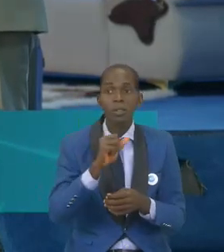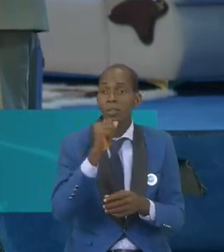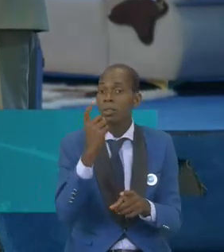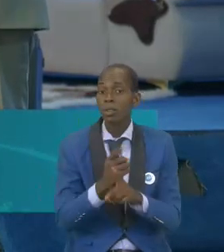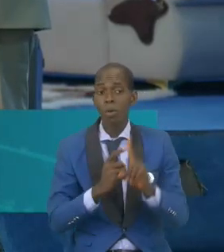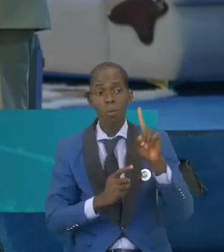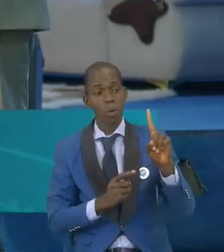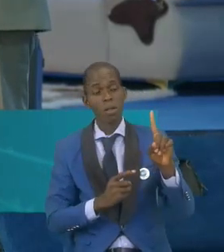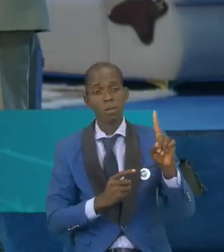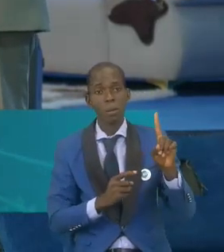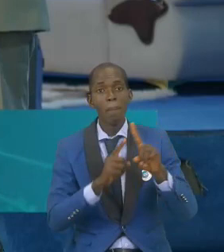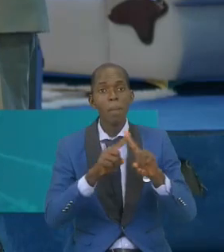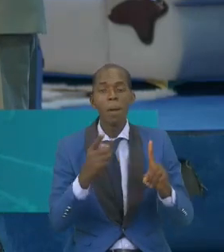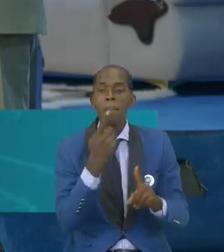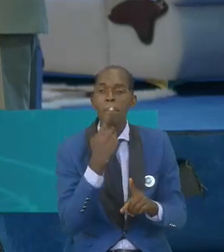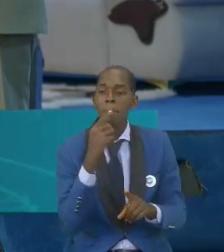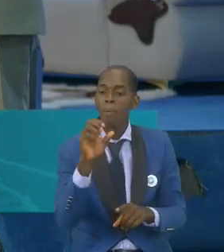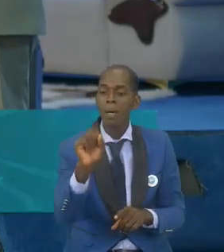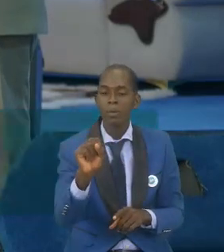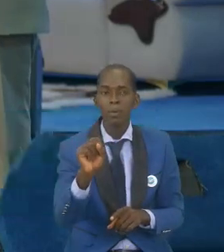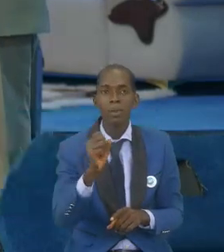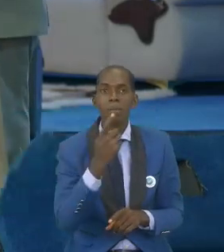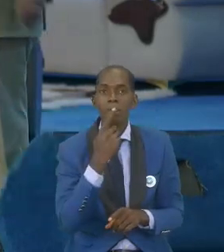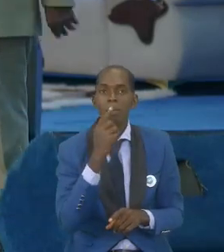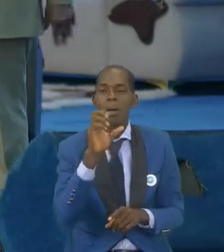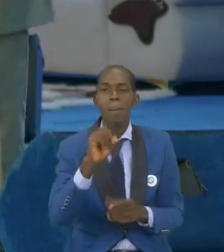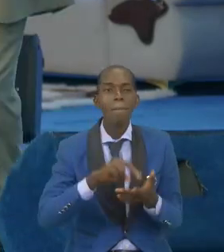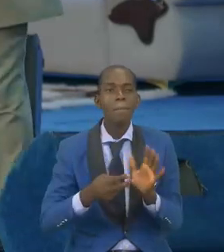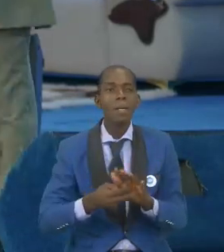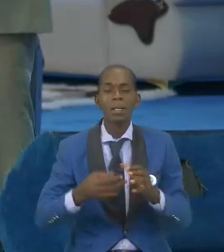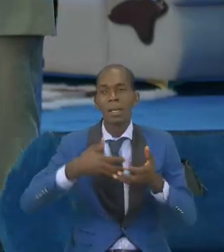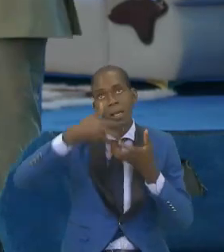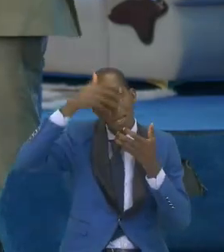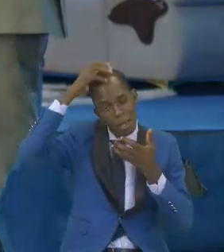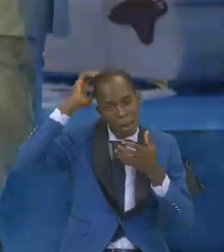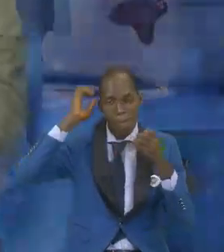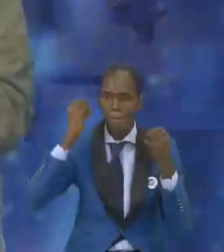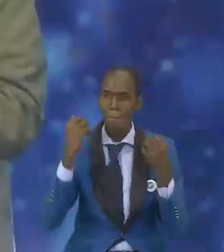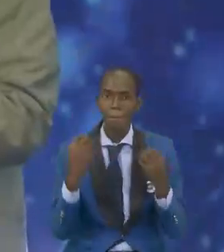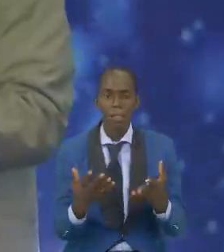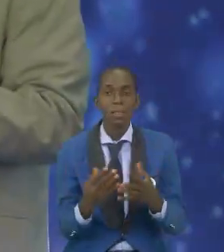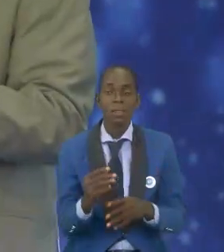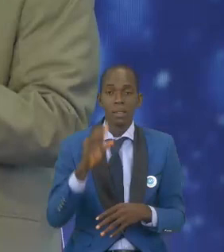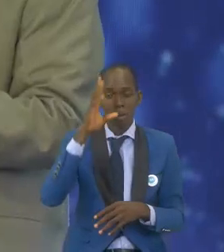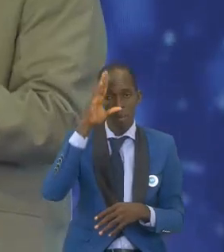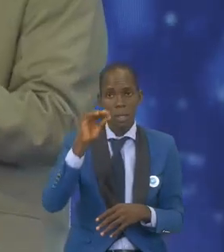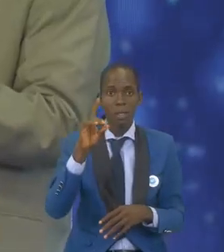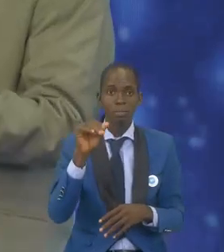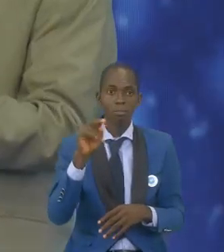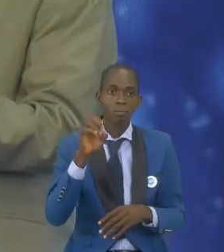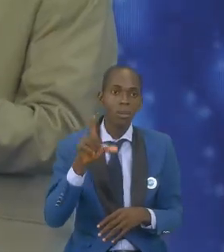lion, mouths in the plural, of lions in the plural. He, by faith, he,